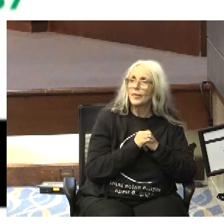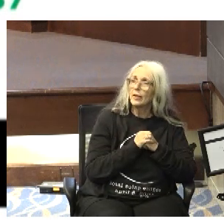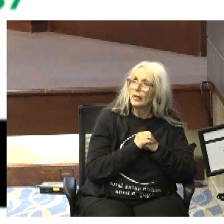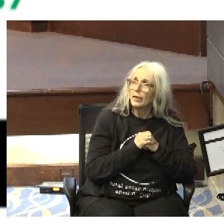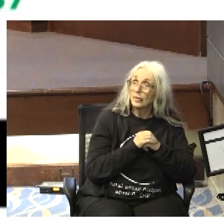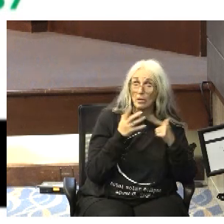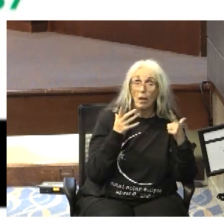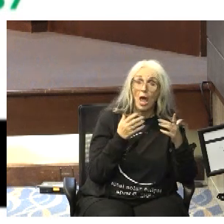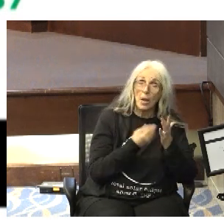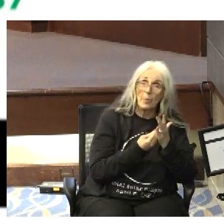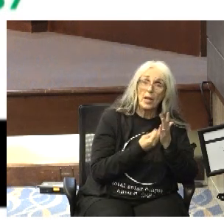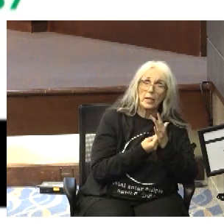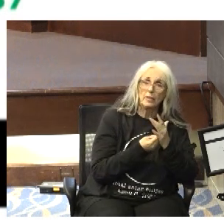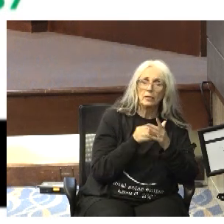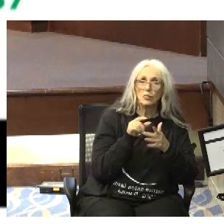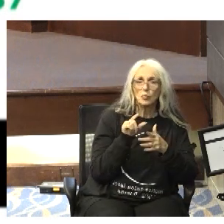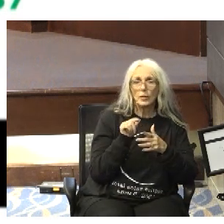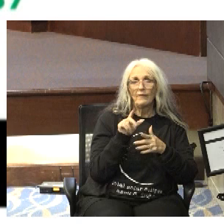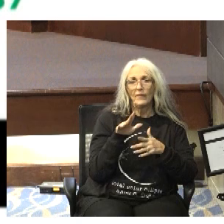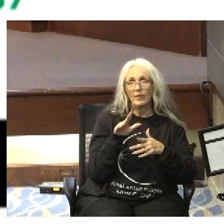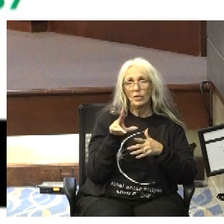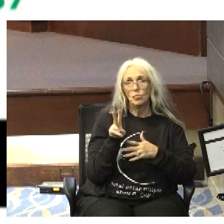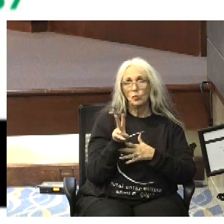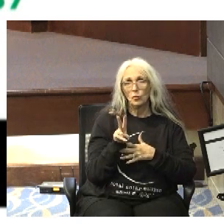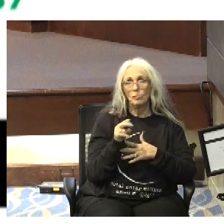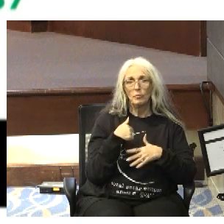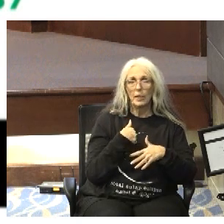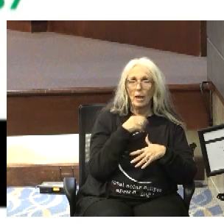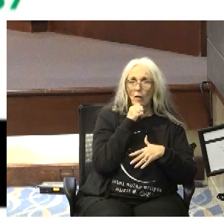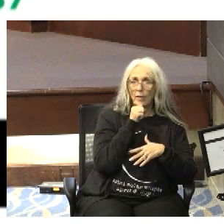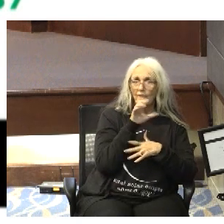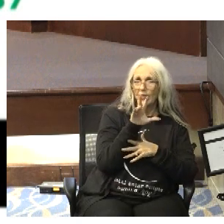is in 2052 when I'll be 70.